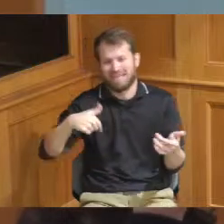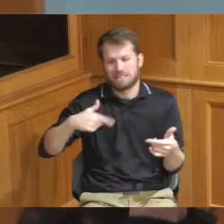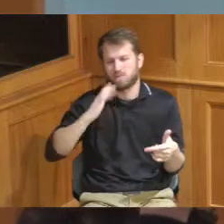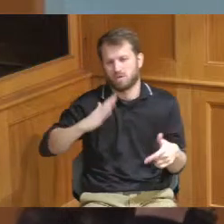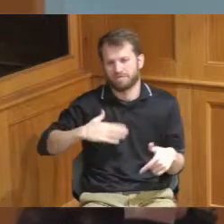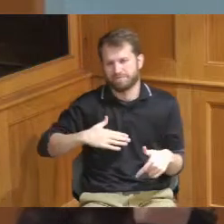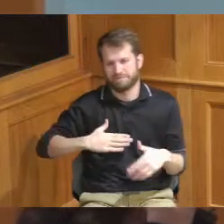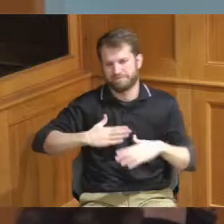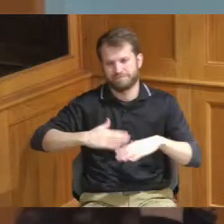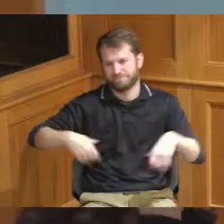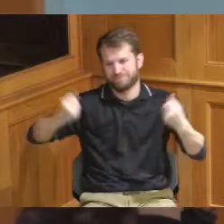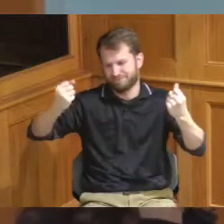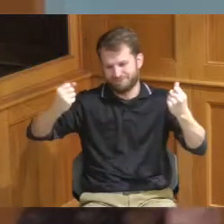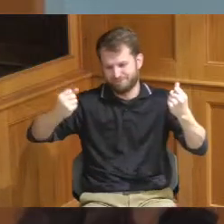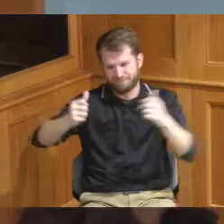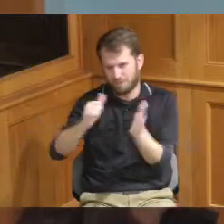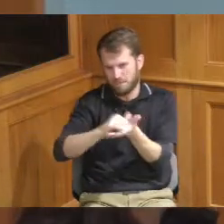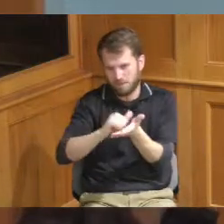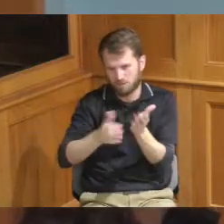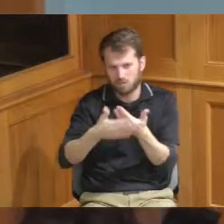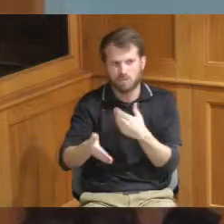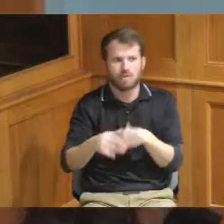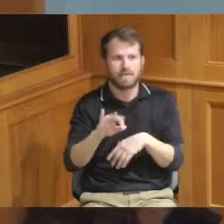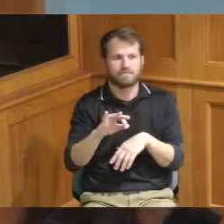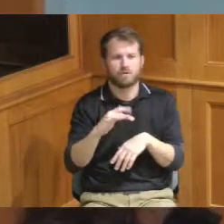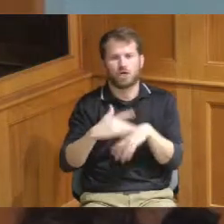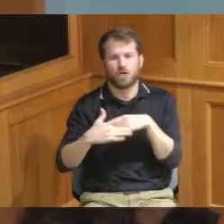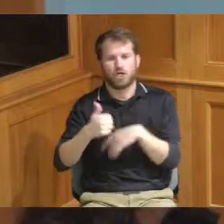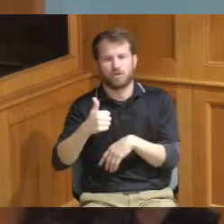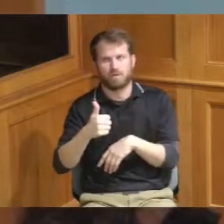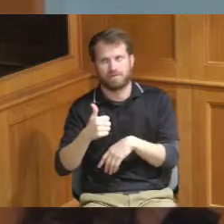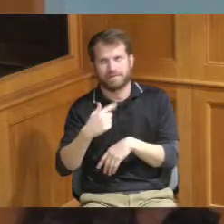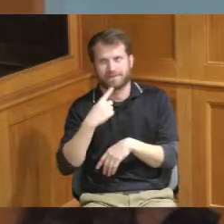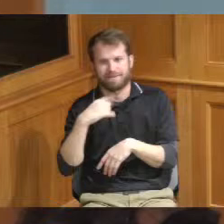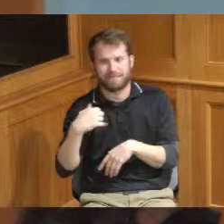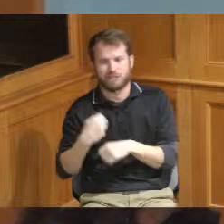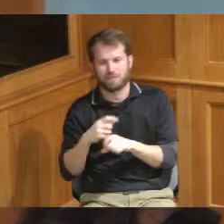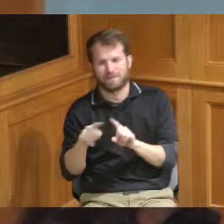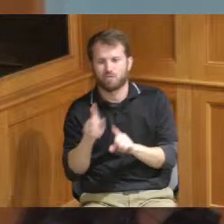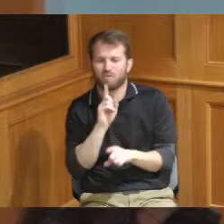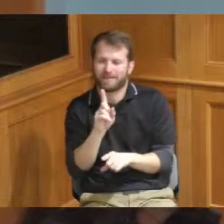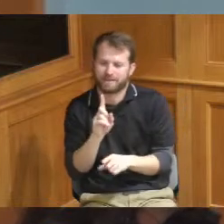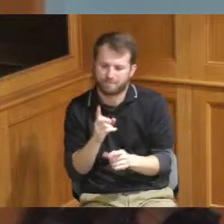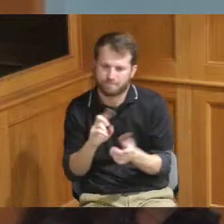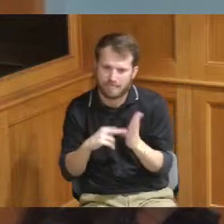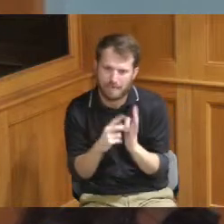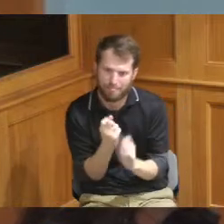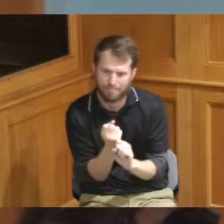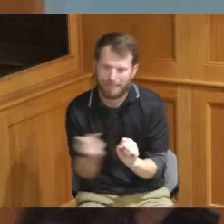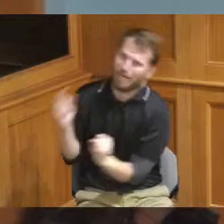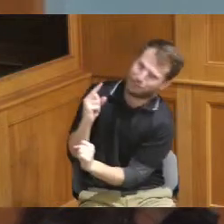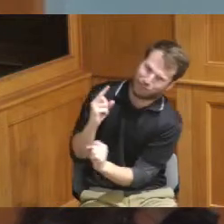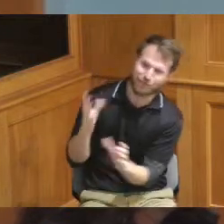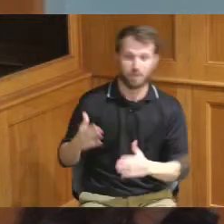pro formas in this earlier, I was going to say earlier this year, but actually it was last year. Happy New Year, everybody.